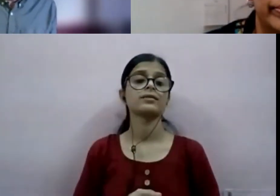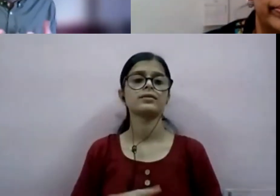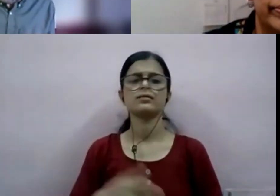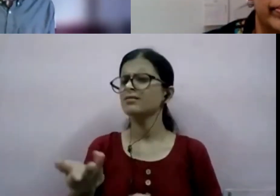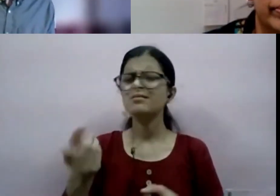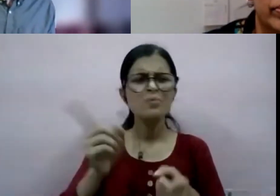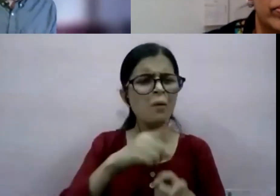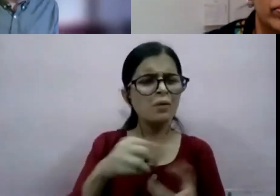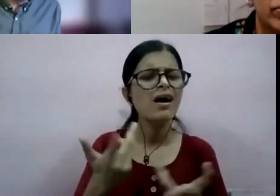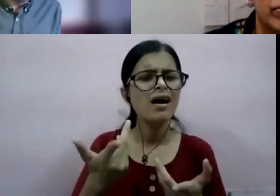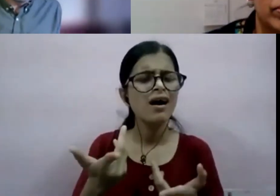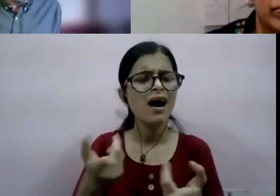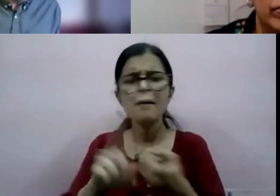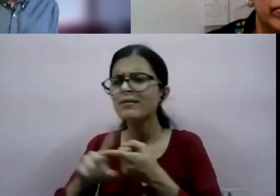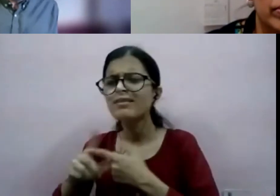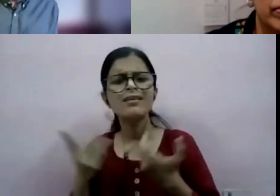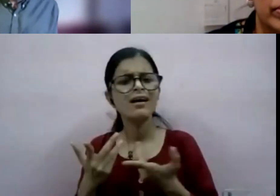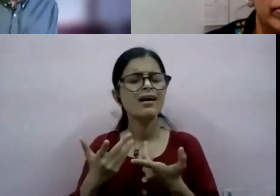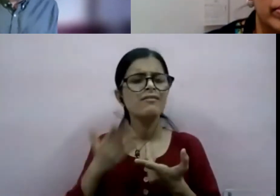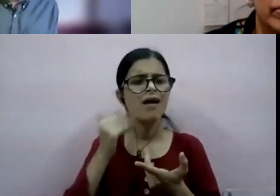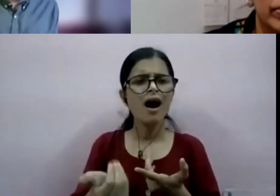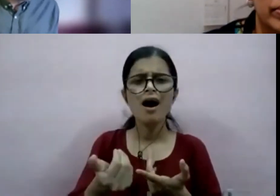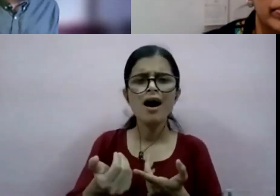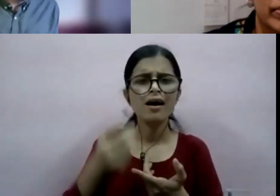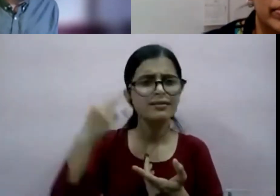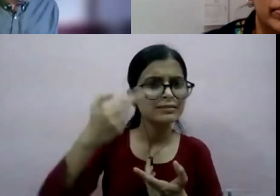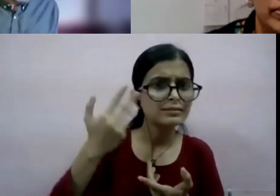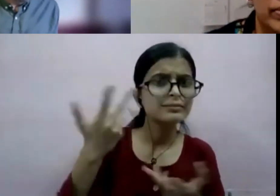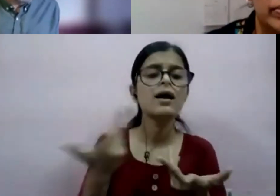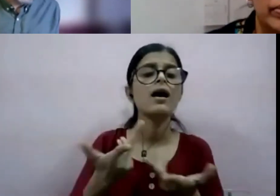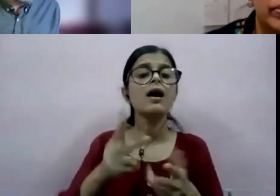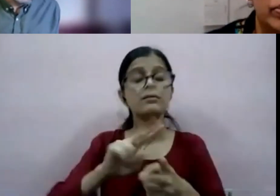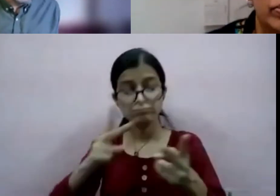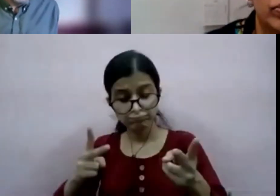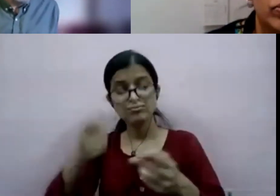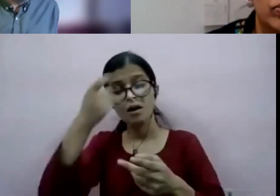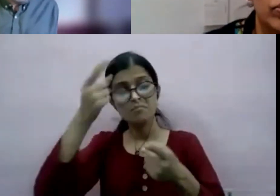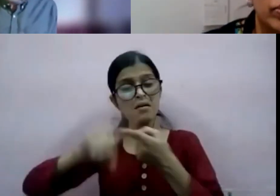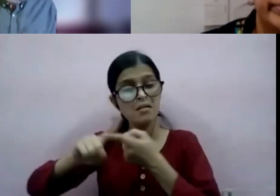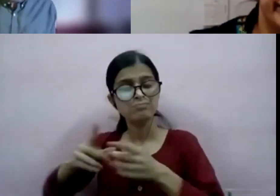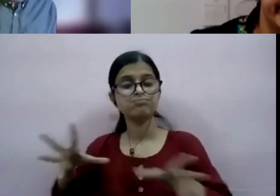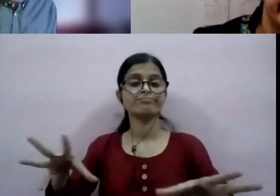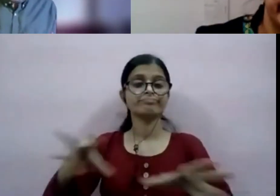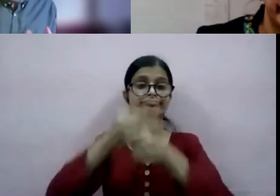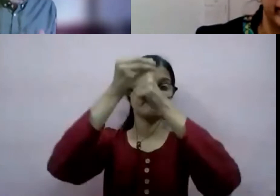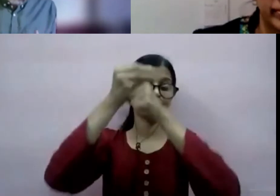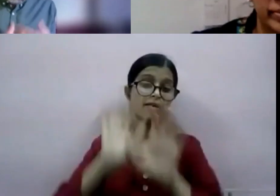of racism? What is the role of all of these different things have to come together and look at it. So it's not just about